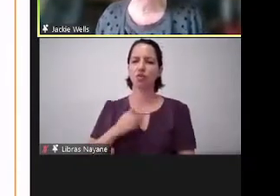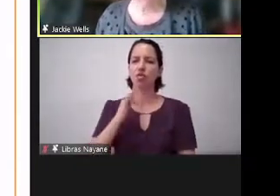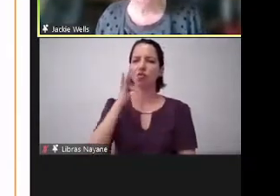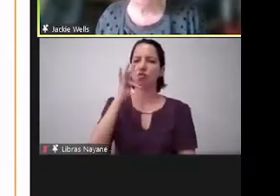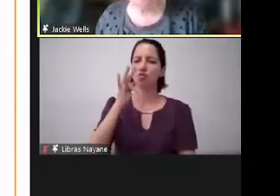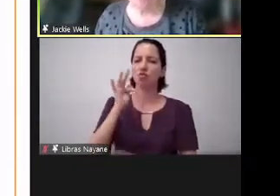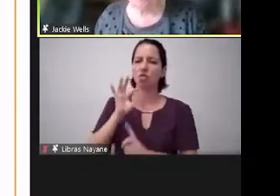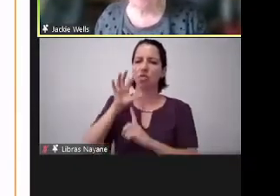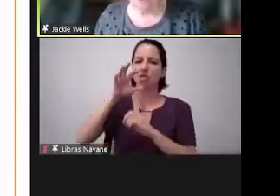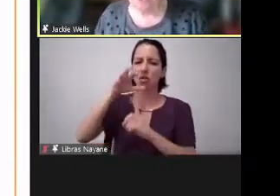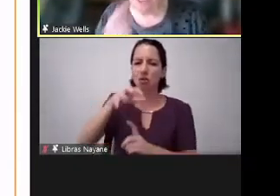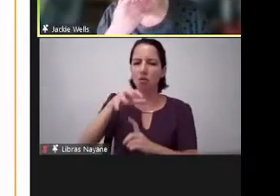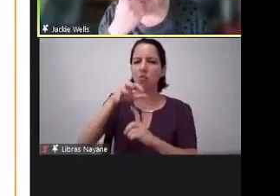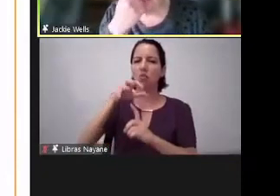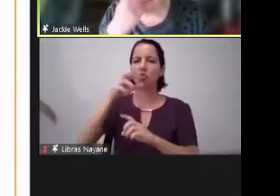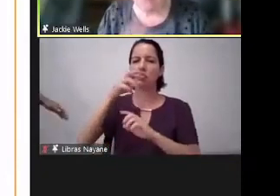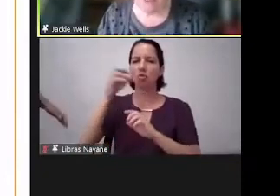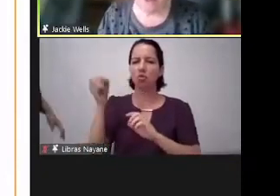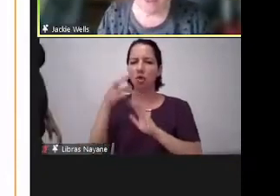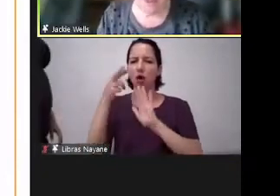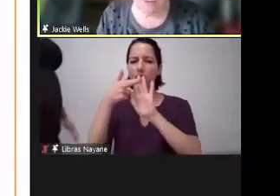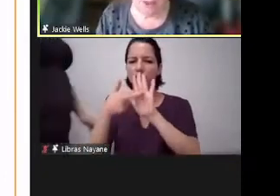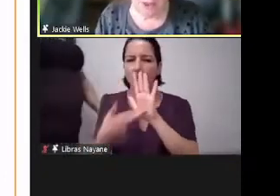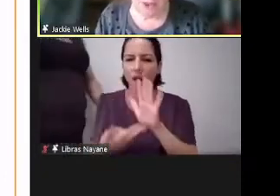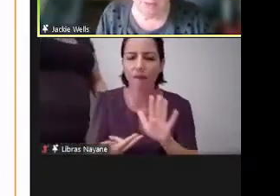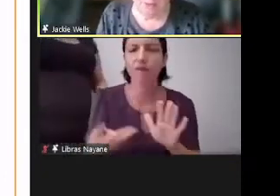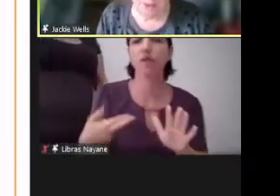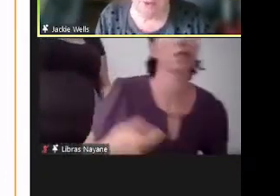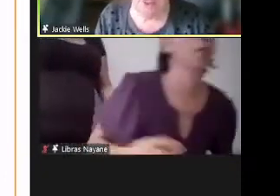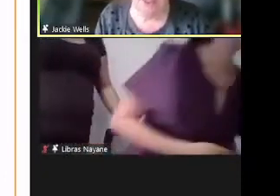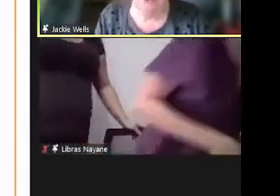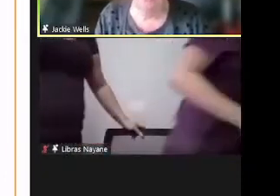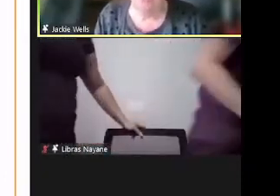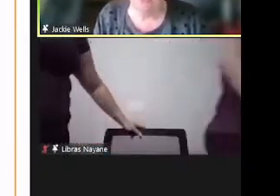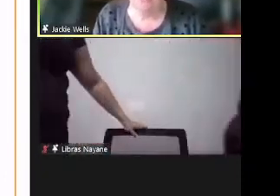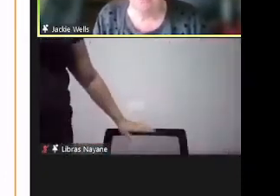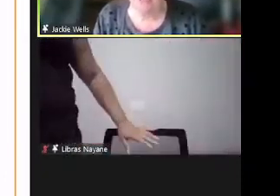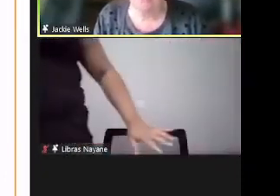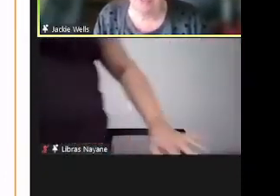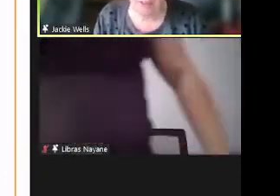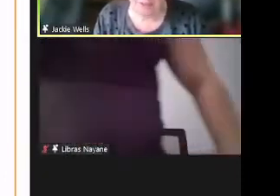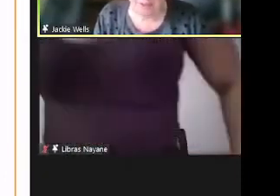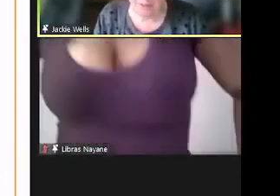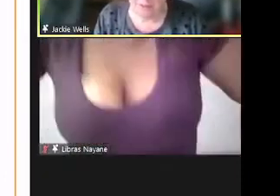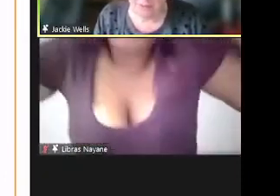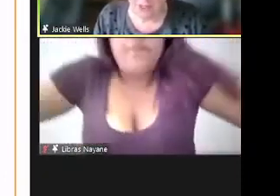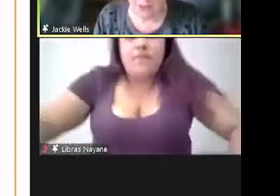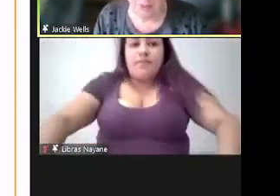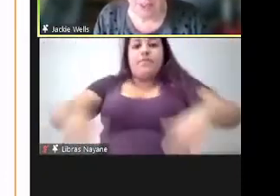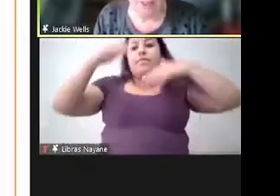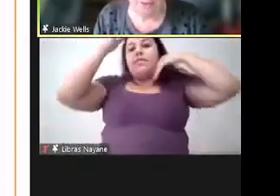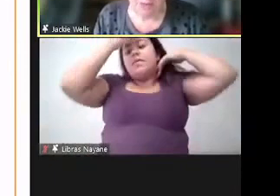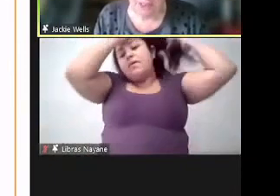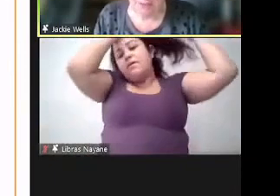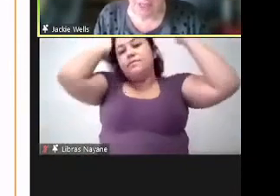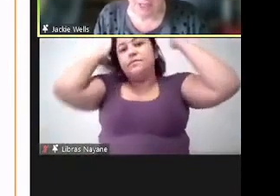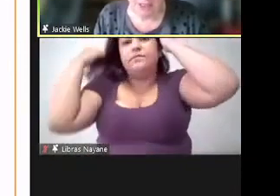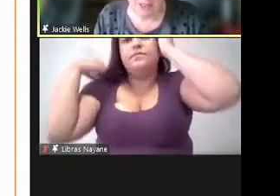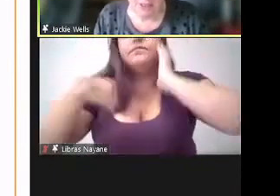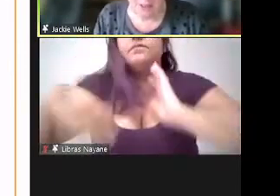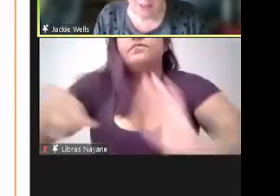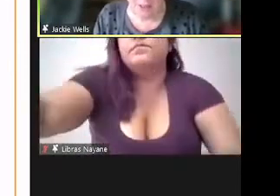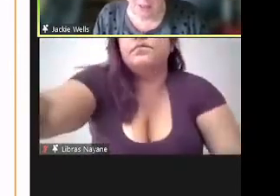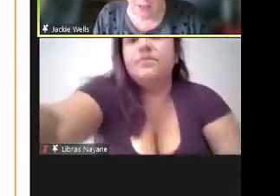The reform that we spent most time considering was a shift to a single rate of tax relief, the basic rate of